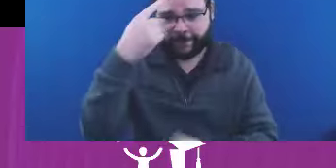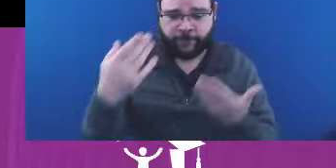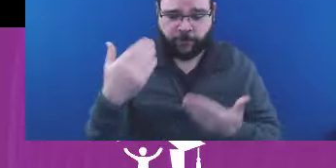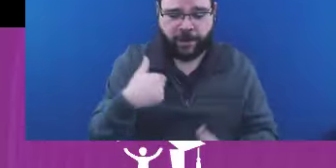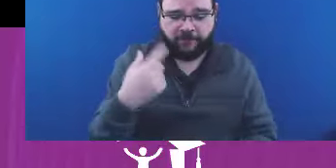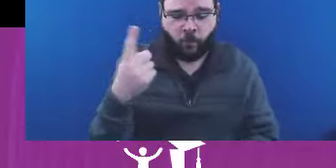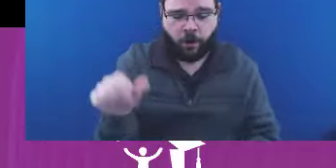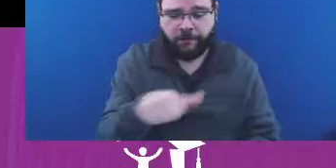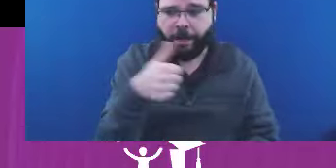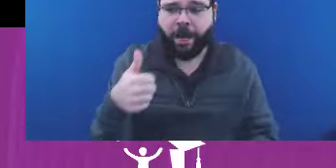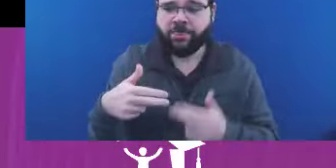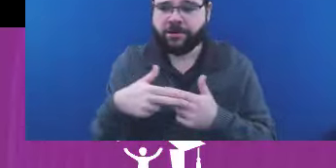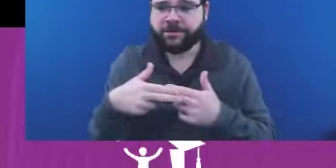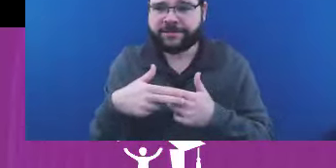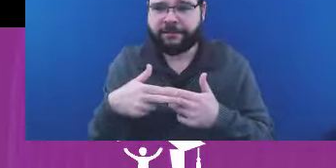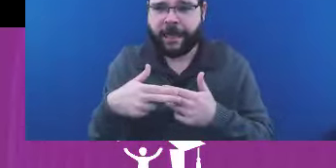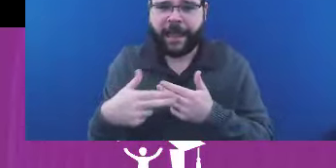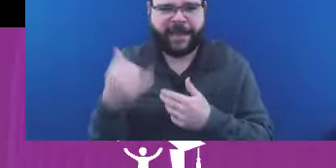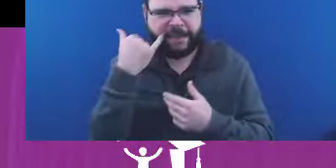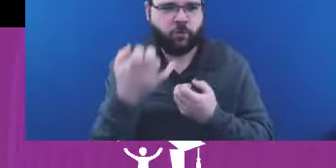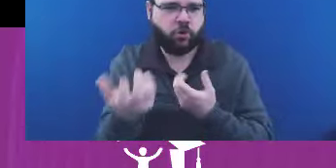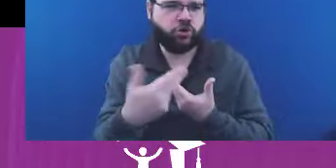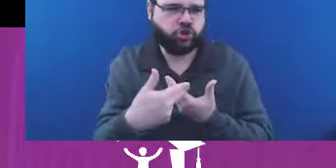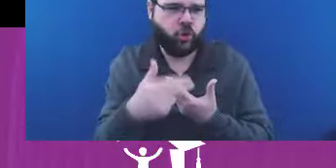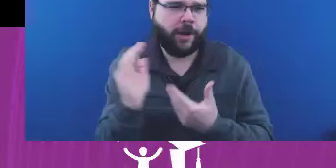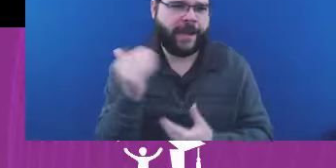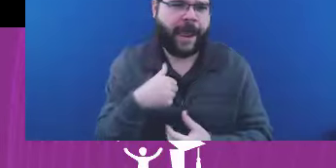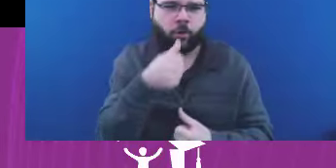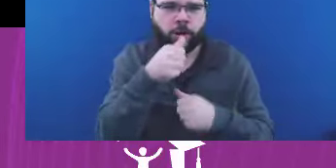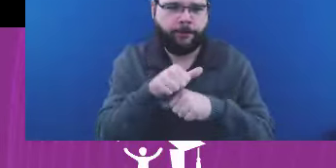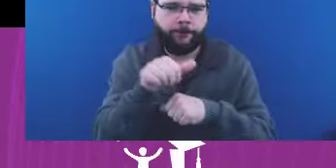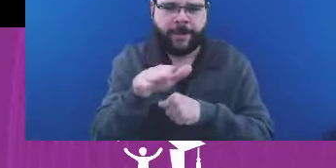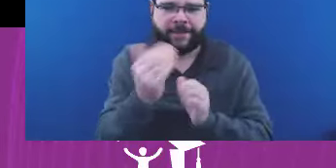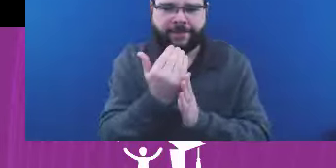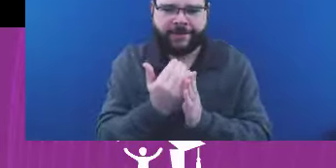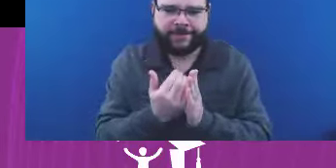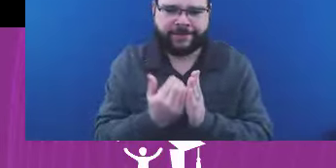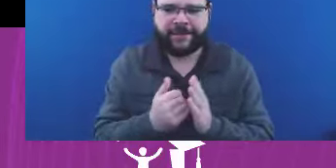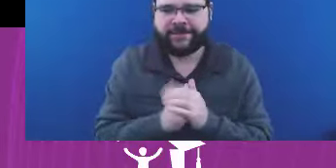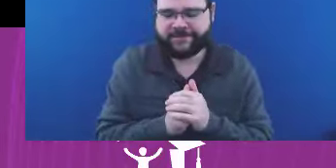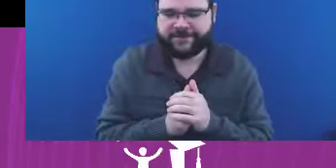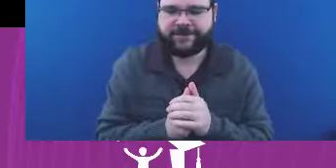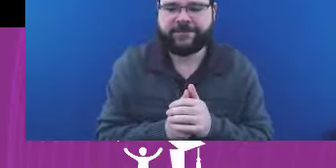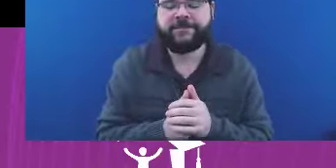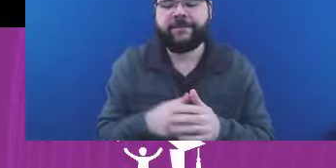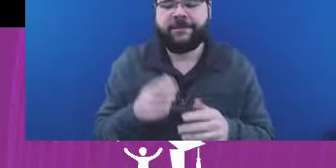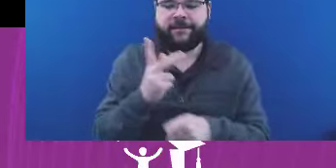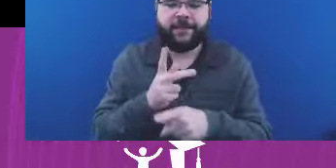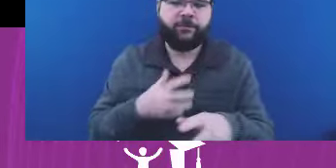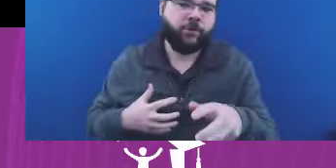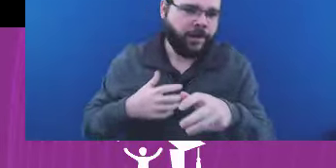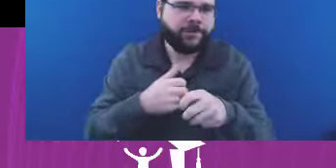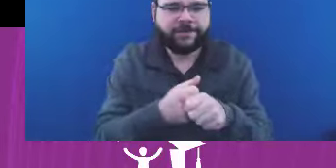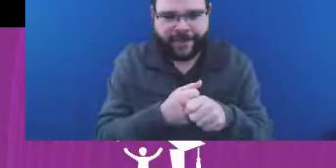slide to join our mailing list and our newsletter. This is how you can stay up to date on our latest webinars,